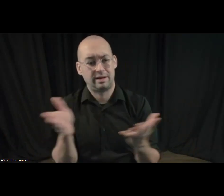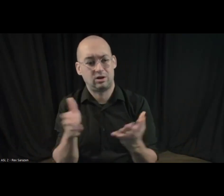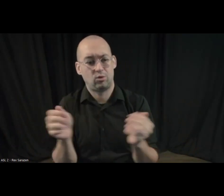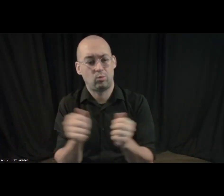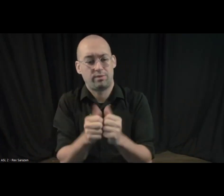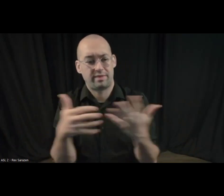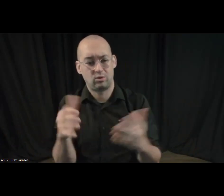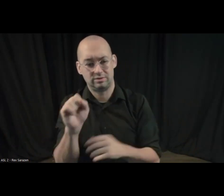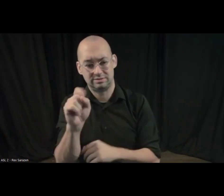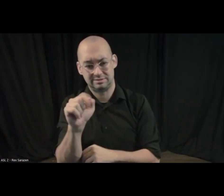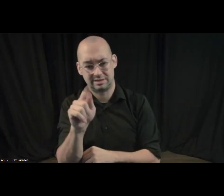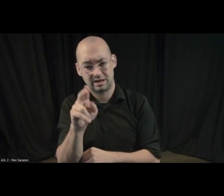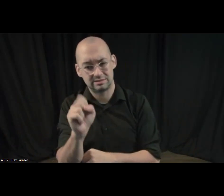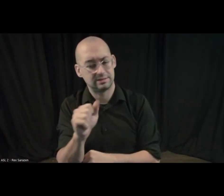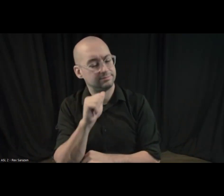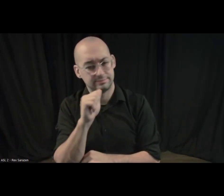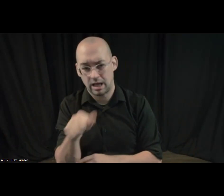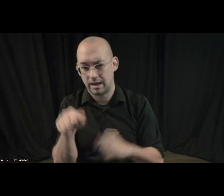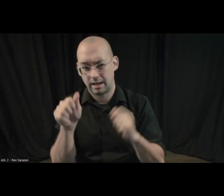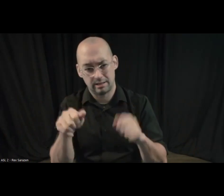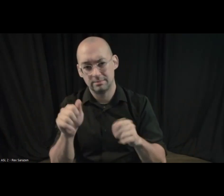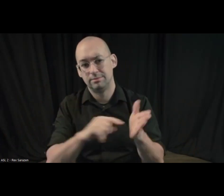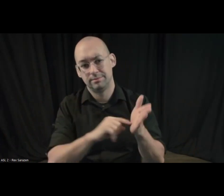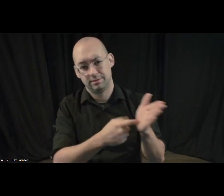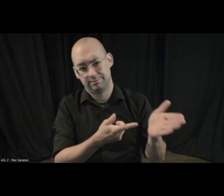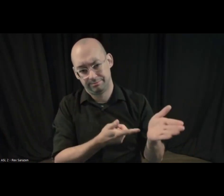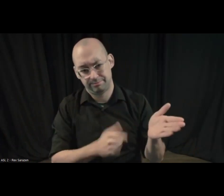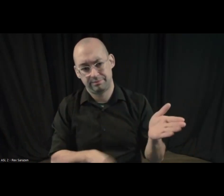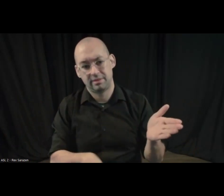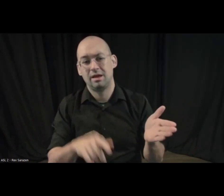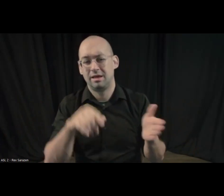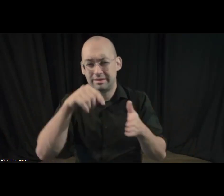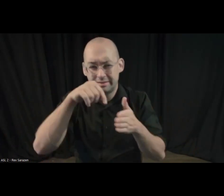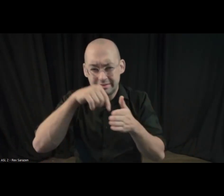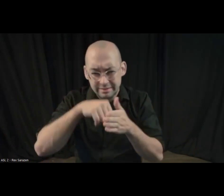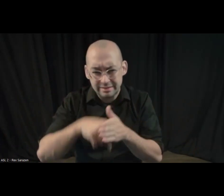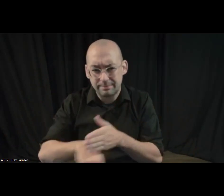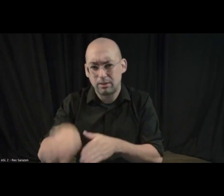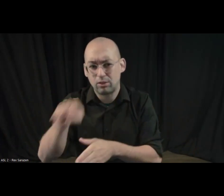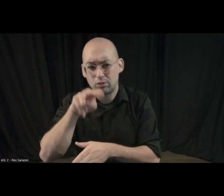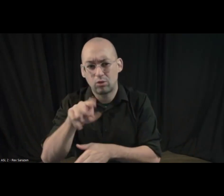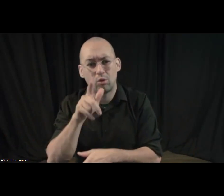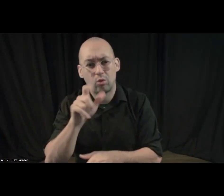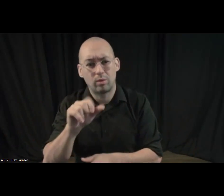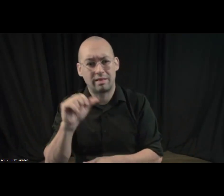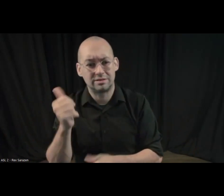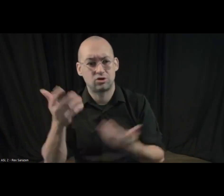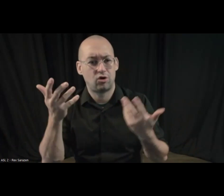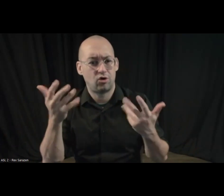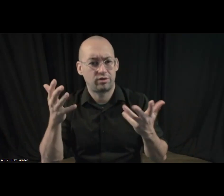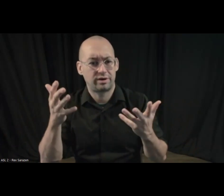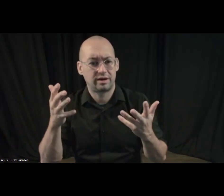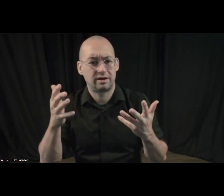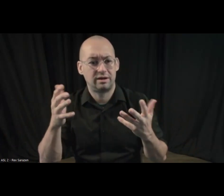were not eligible to begin with. They've taken a deeper look at who else is already eligible and